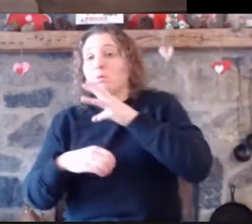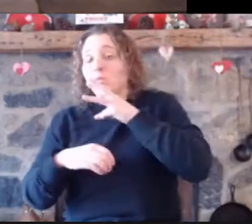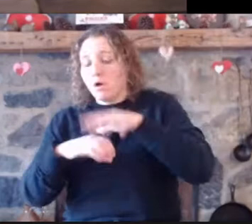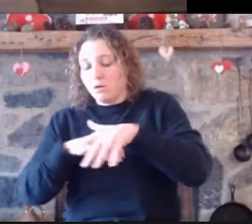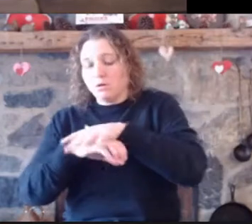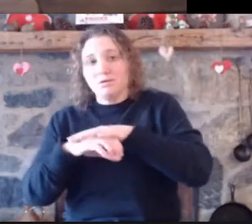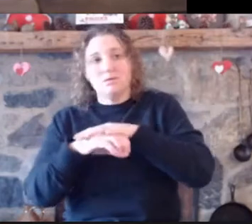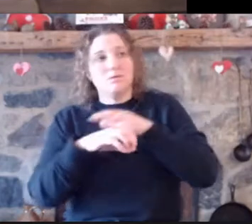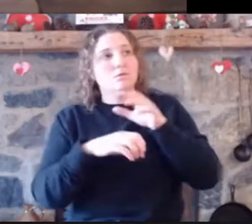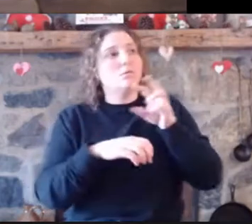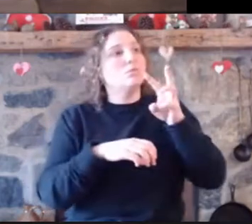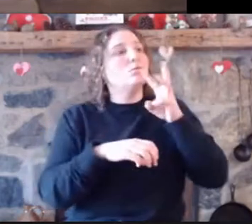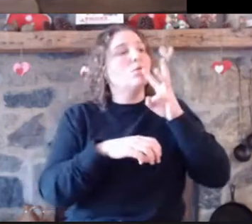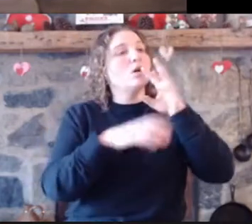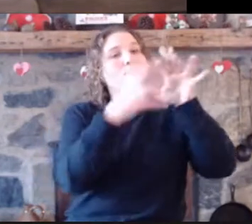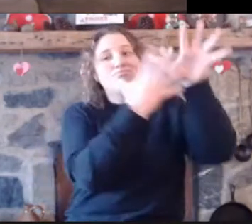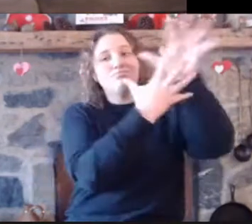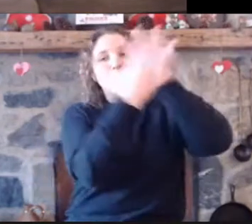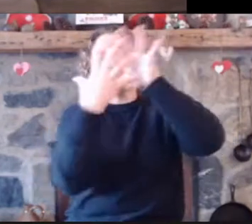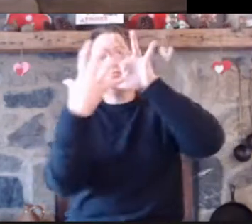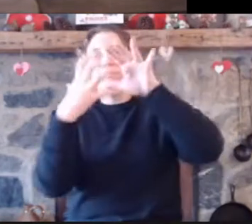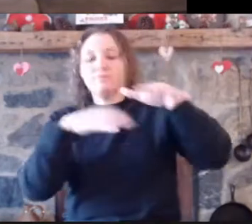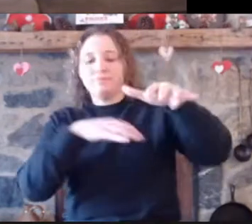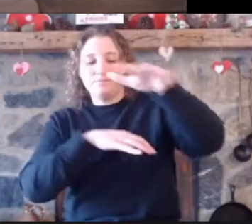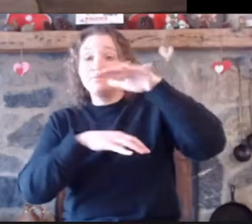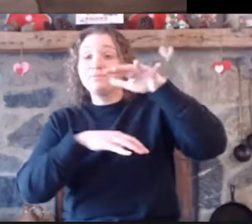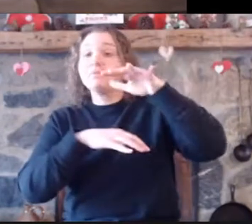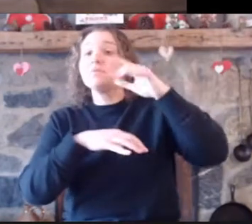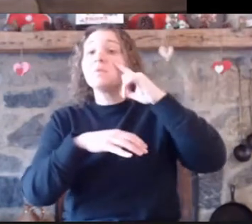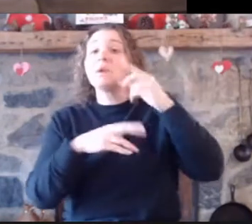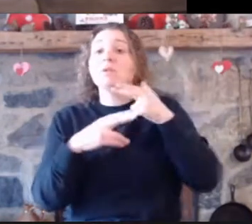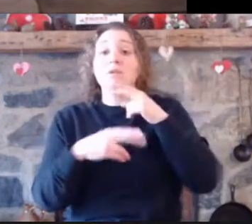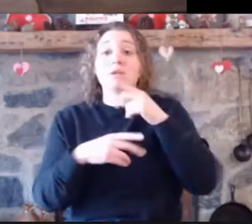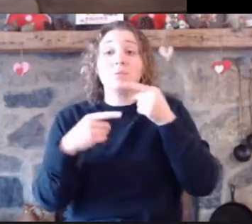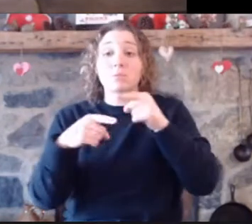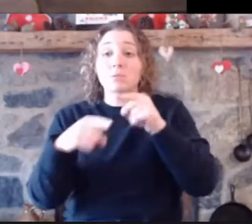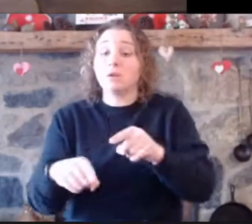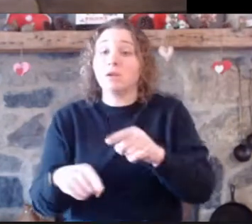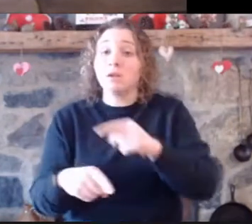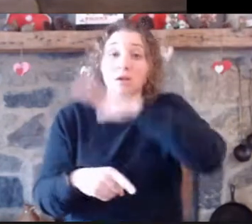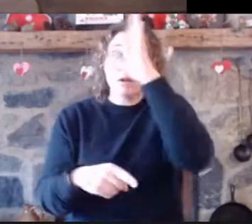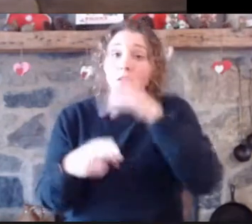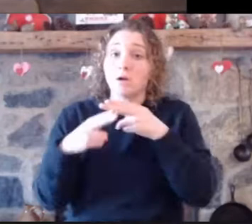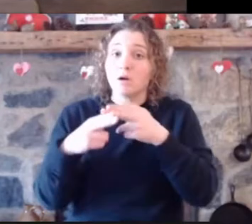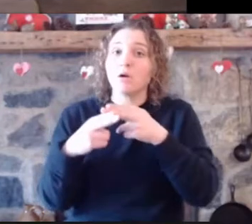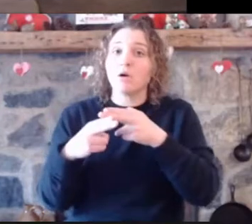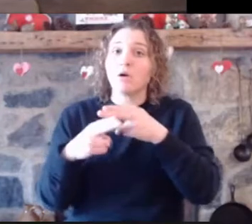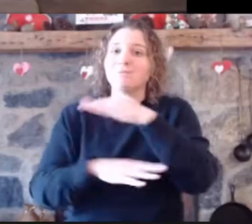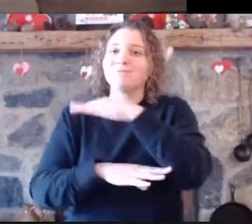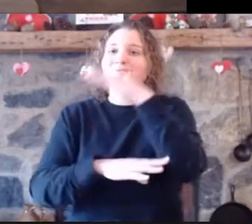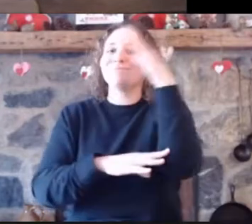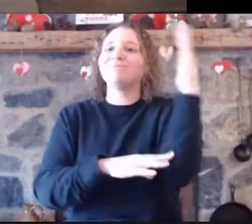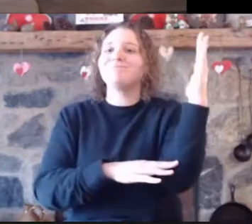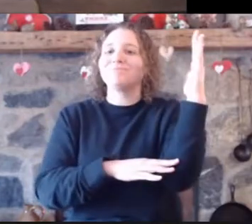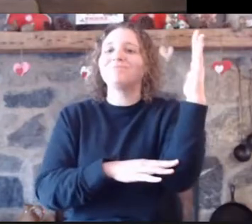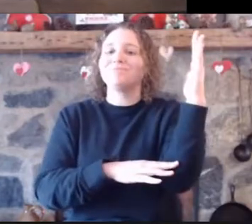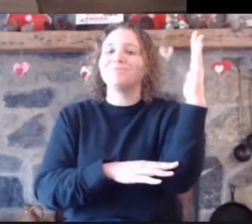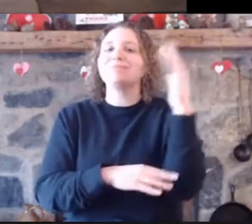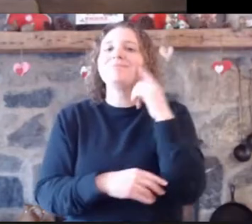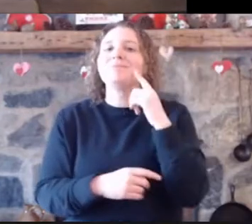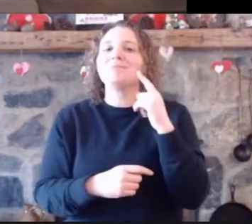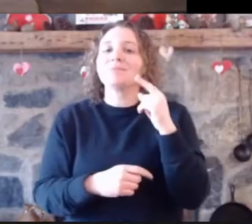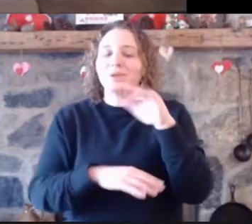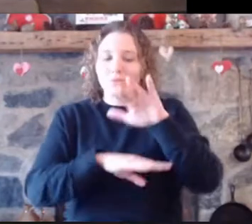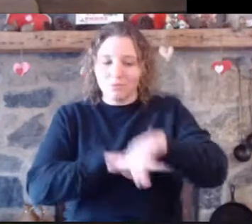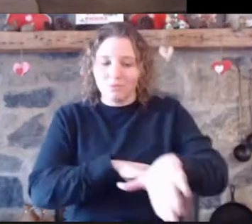firmament, and it was so. And God called the firmament heaven, sky to us. And the evening and